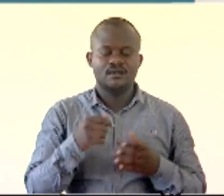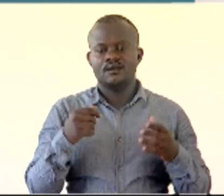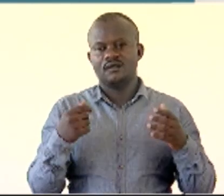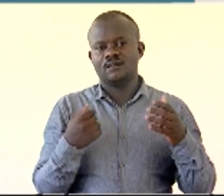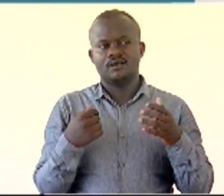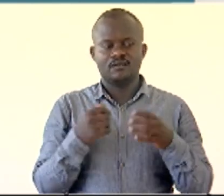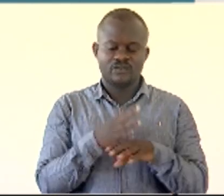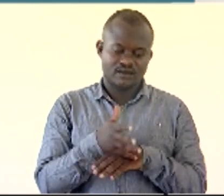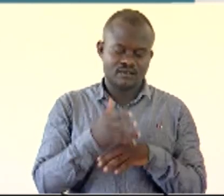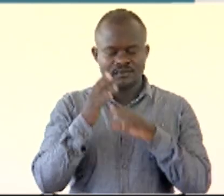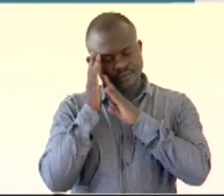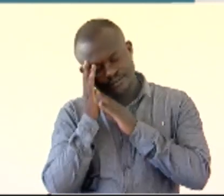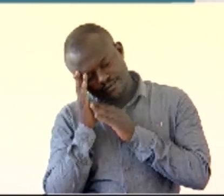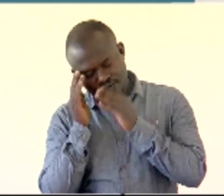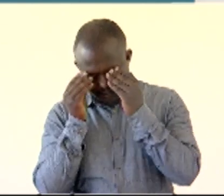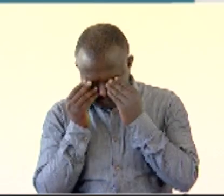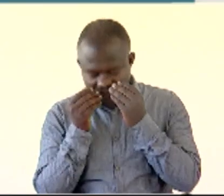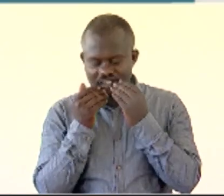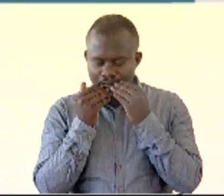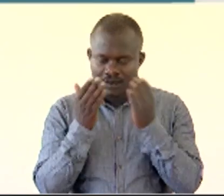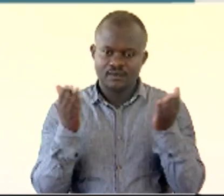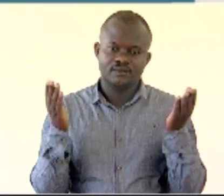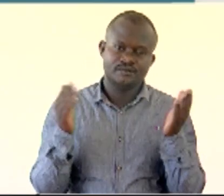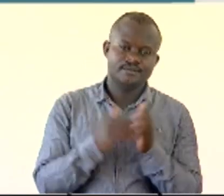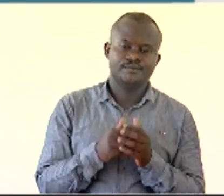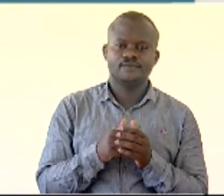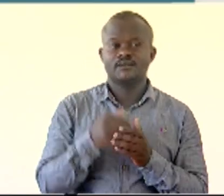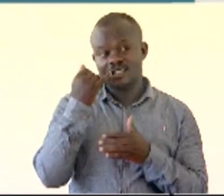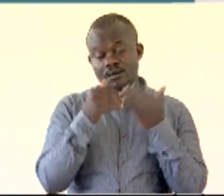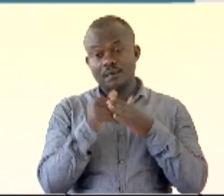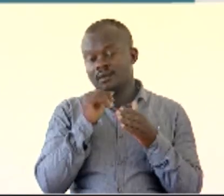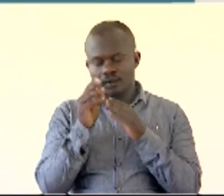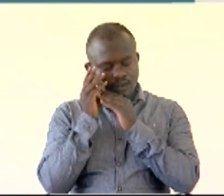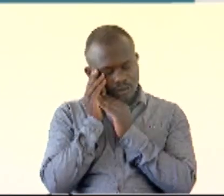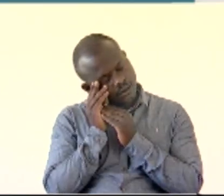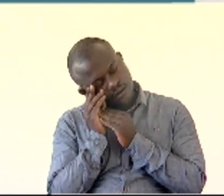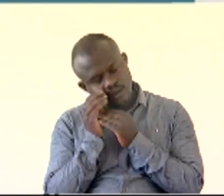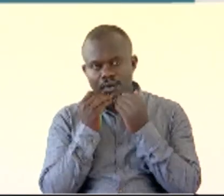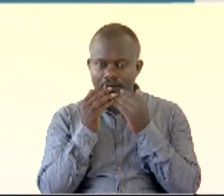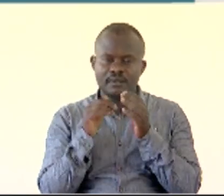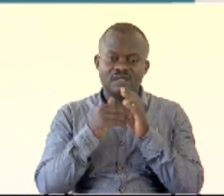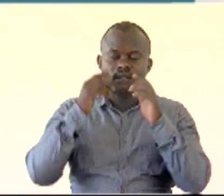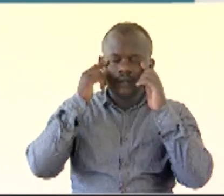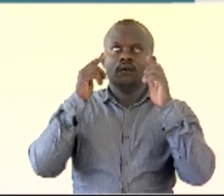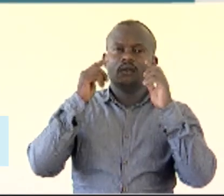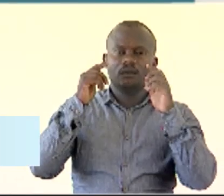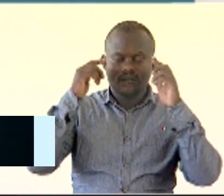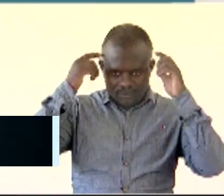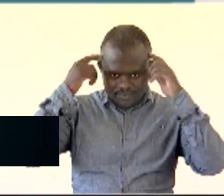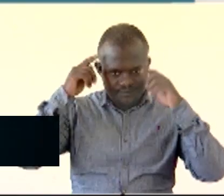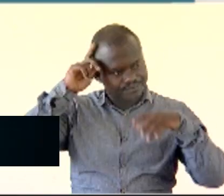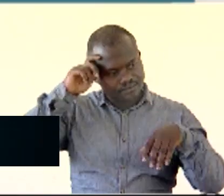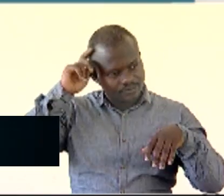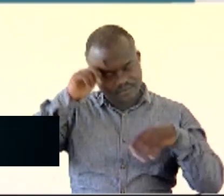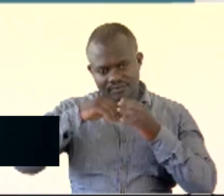of people. They may not sleep well, and if people don't sleep well, this affects the physiology of